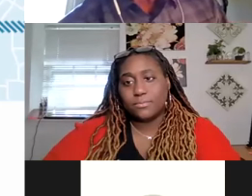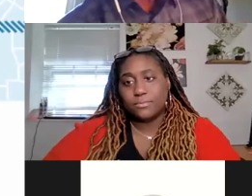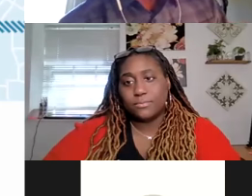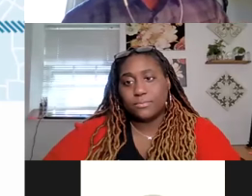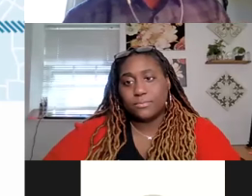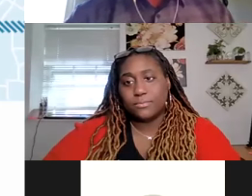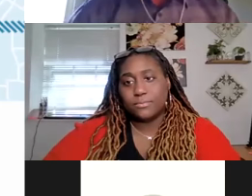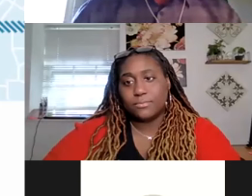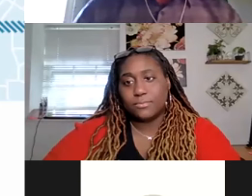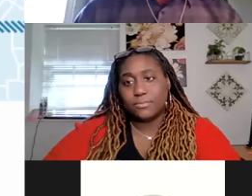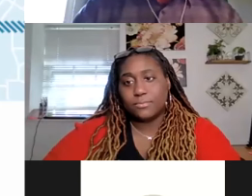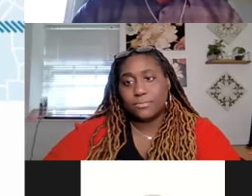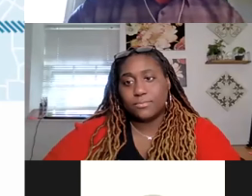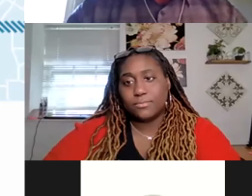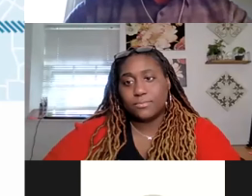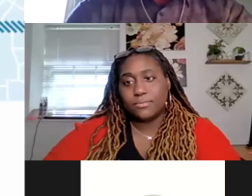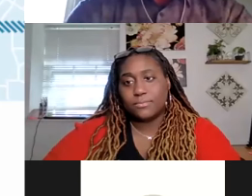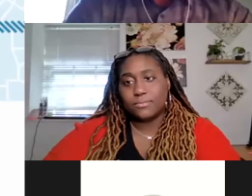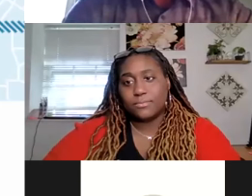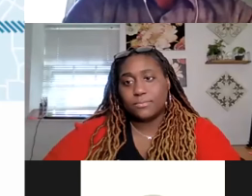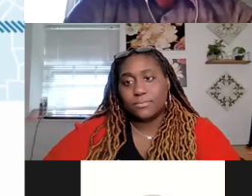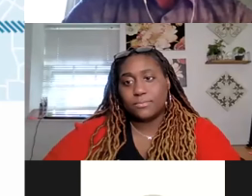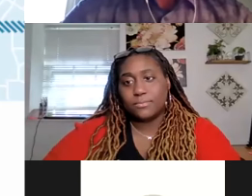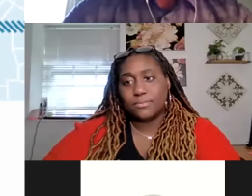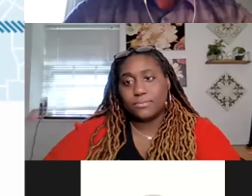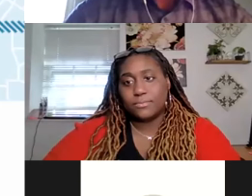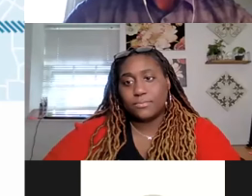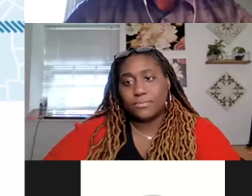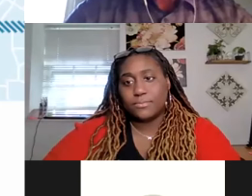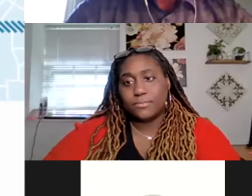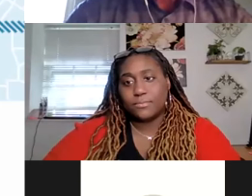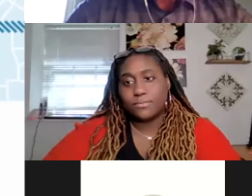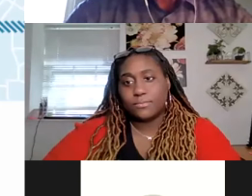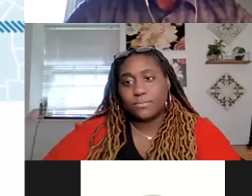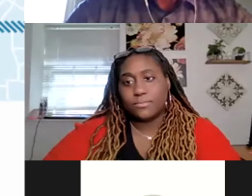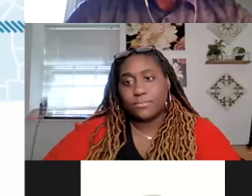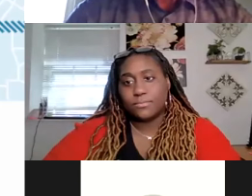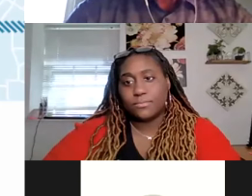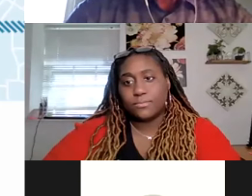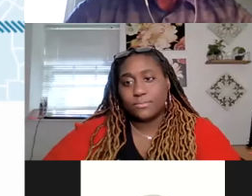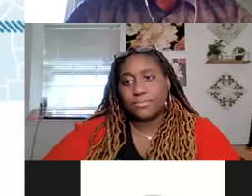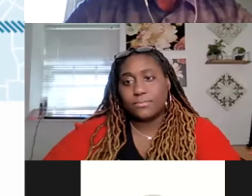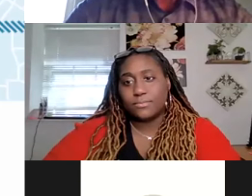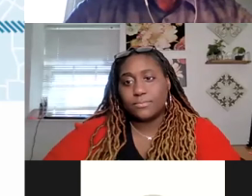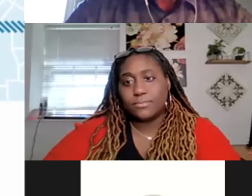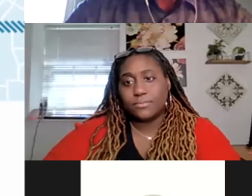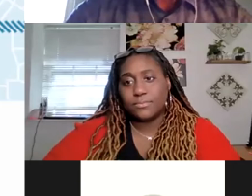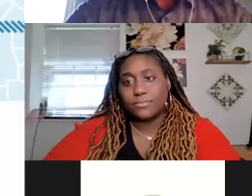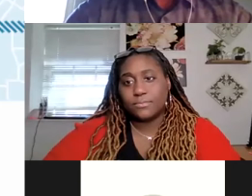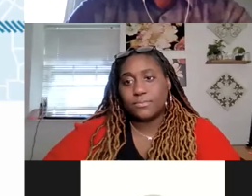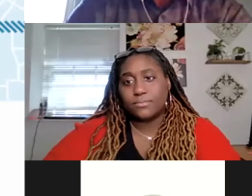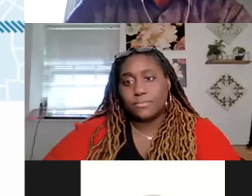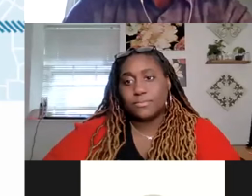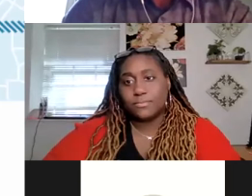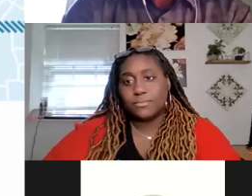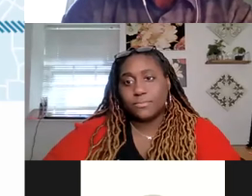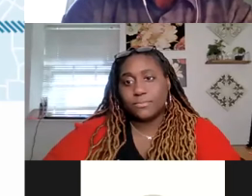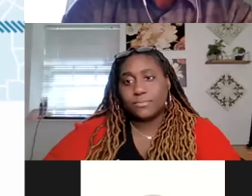both facilitate their access to our services or their access to doing the work and create challenges without having to ask about specific